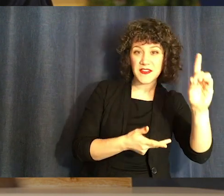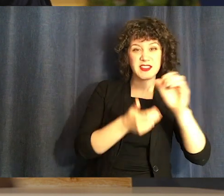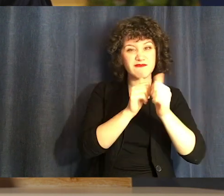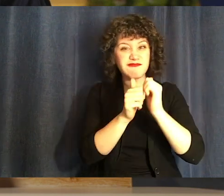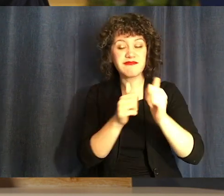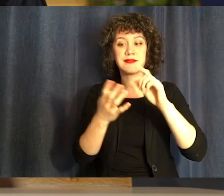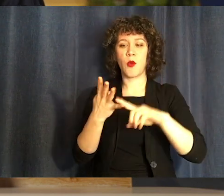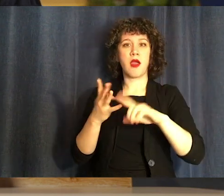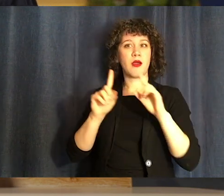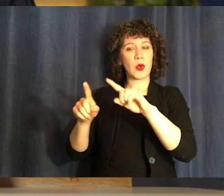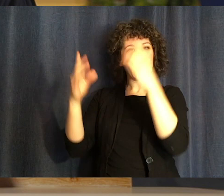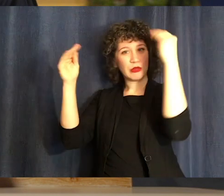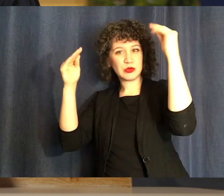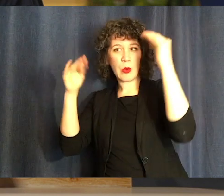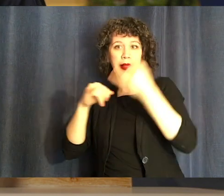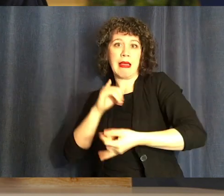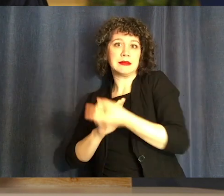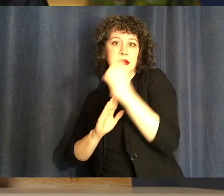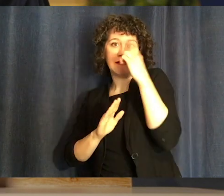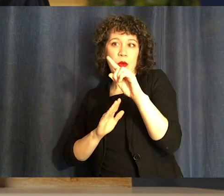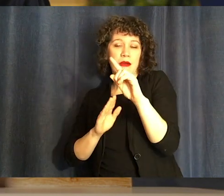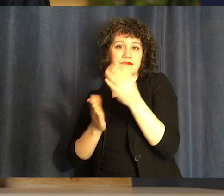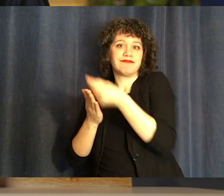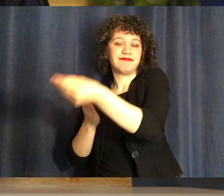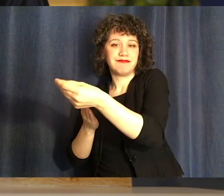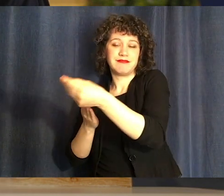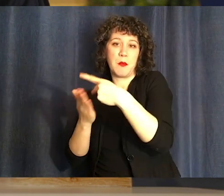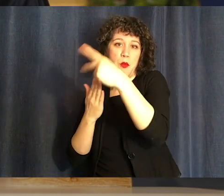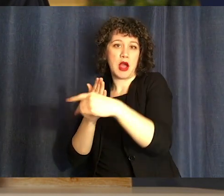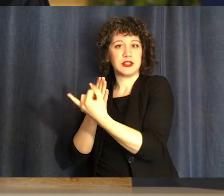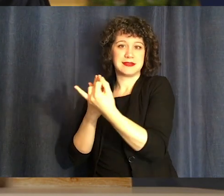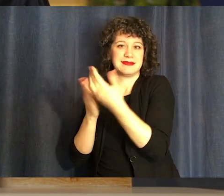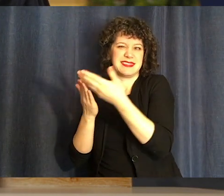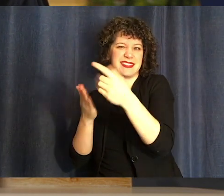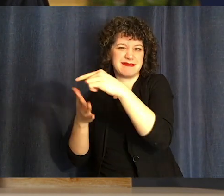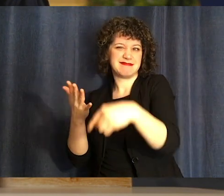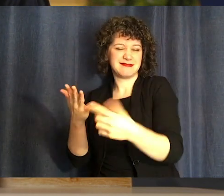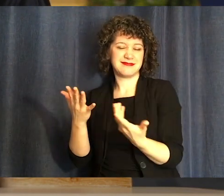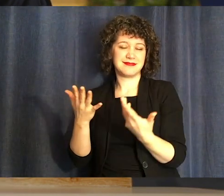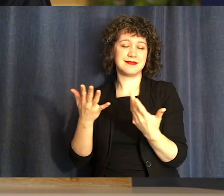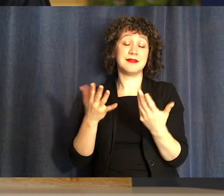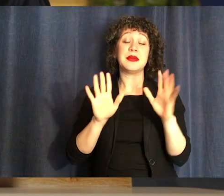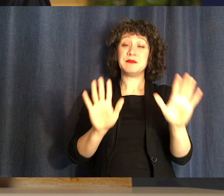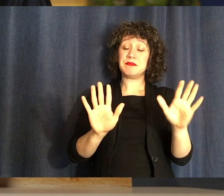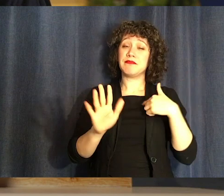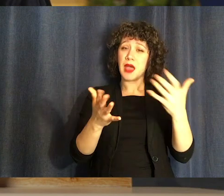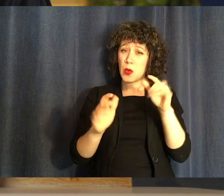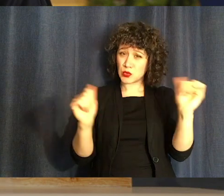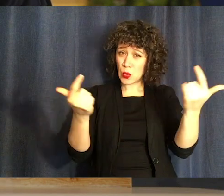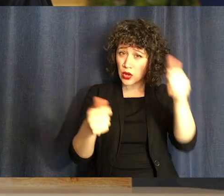or the perfect decoration for Wacko Week. At the end of the day, this is what I would like you all to remember. As you go through